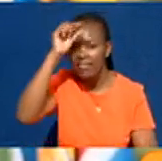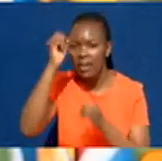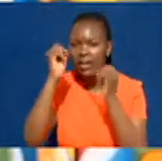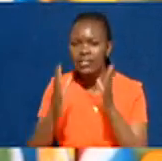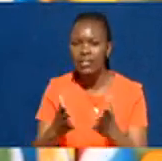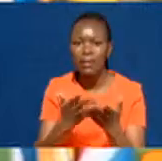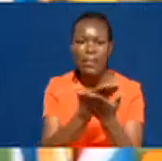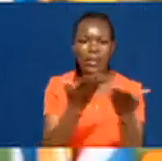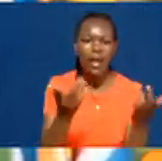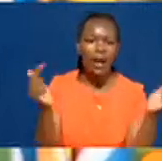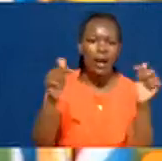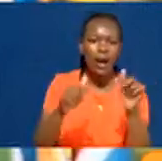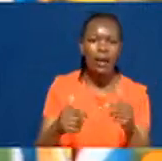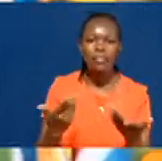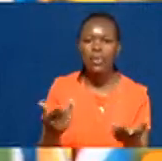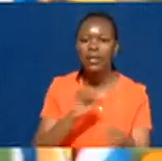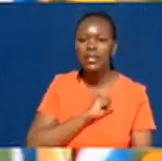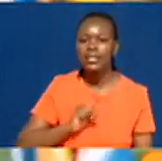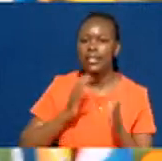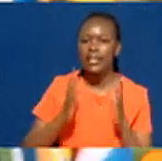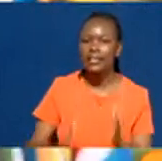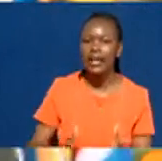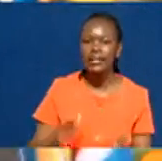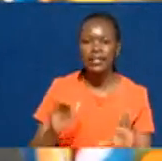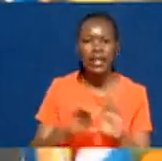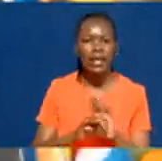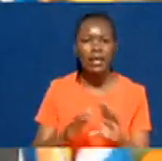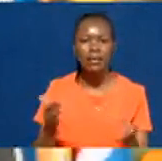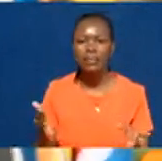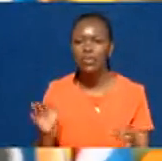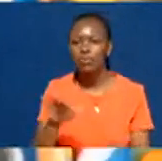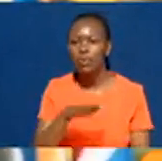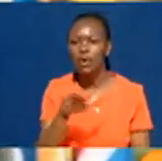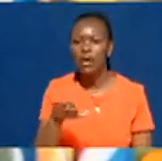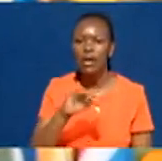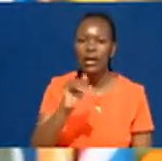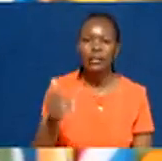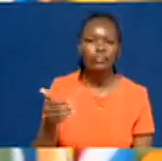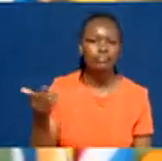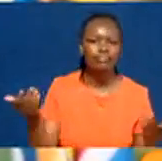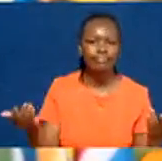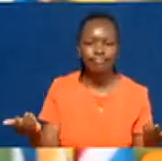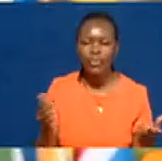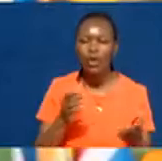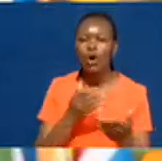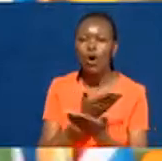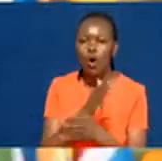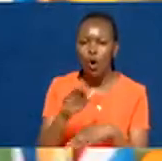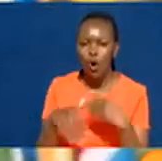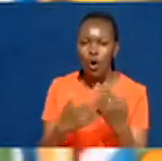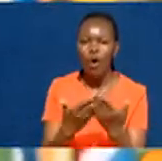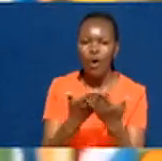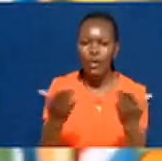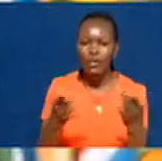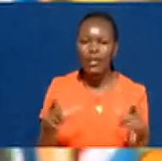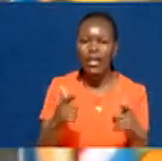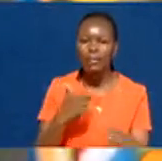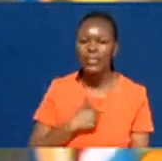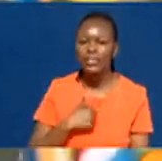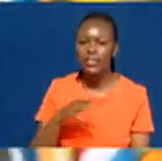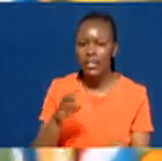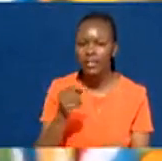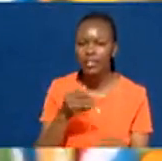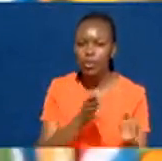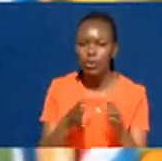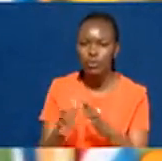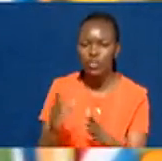Many senators are here. Members of county assemblies. Let me take this opportunity in a very special way